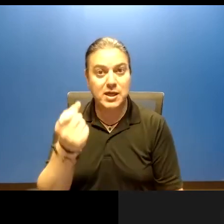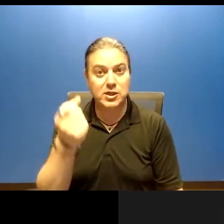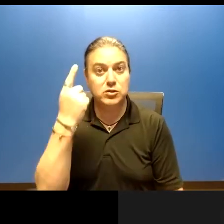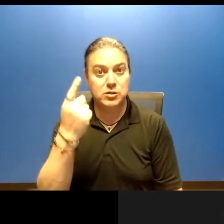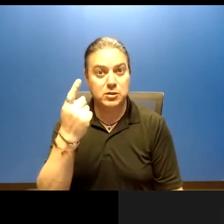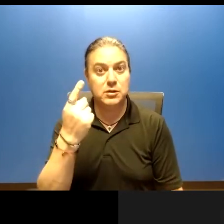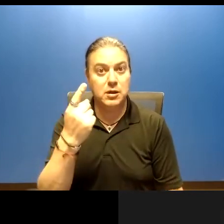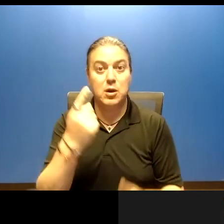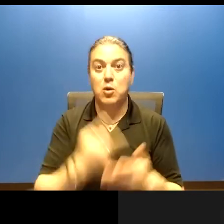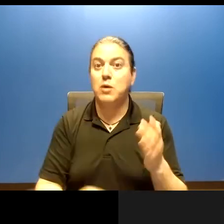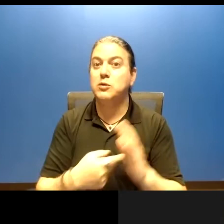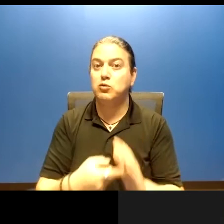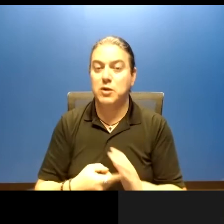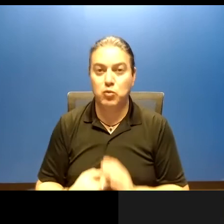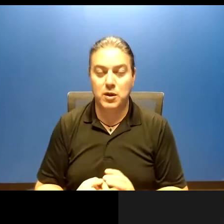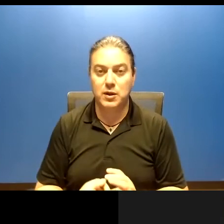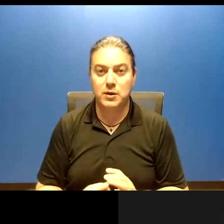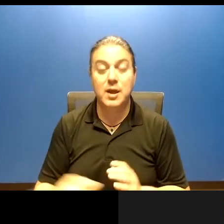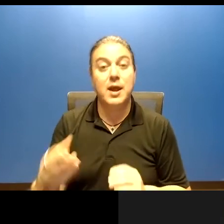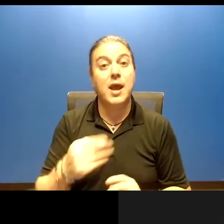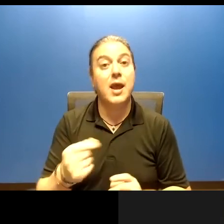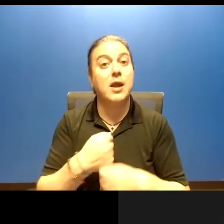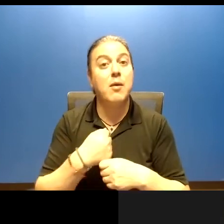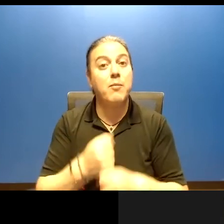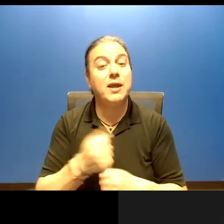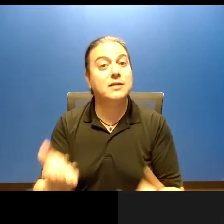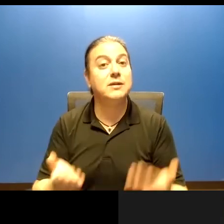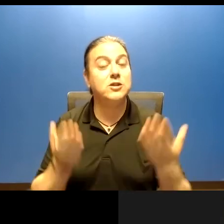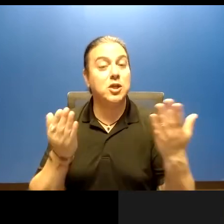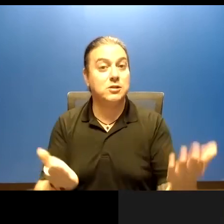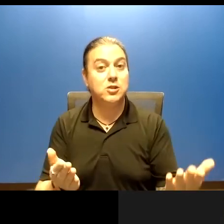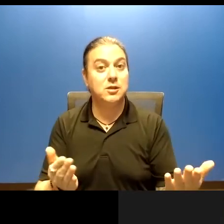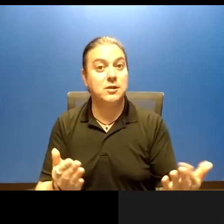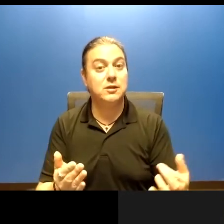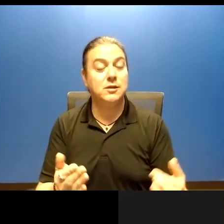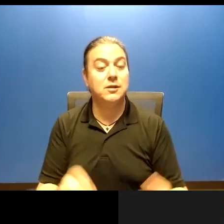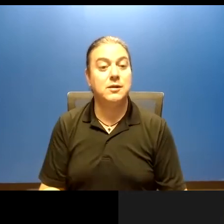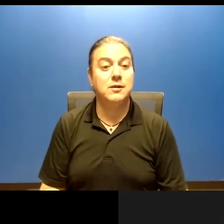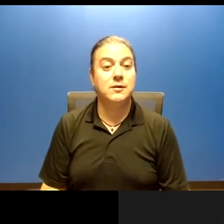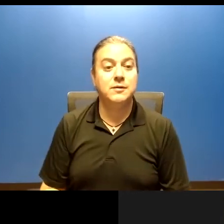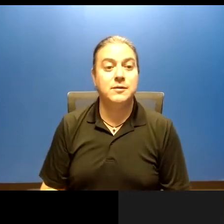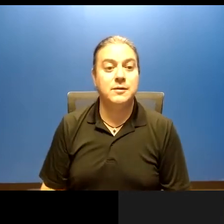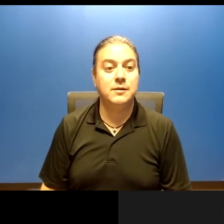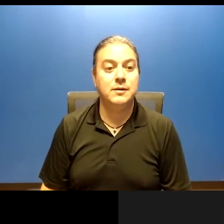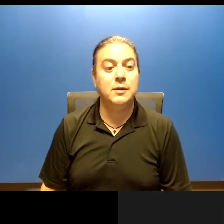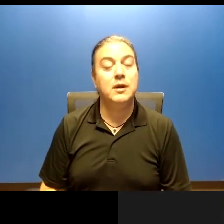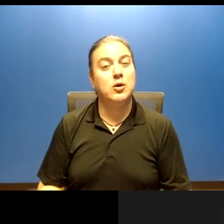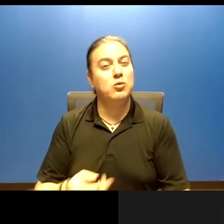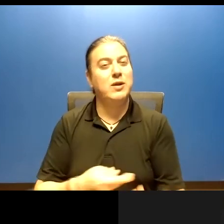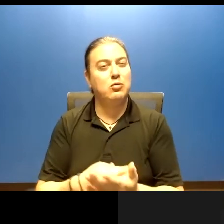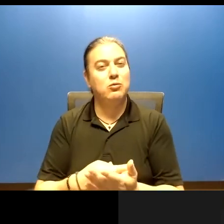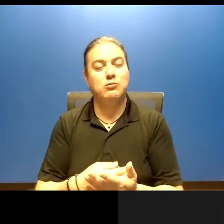going to be required and could make those suggestions accordingly, we wasted a lot of